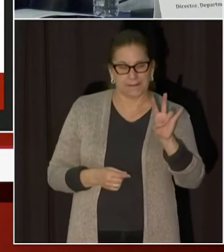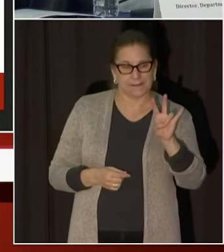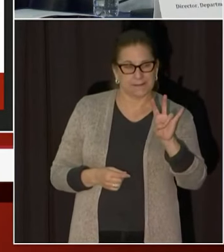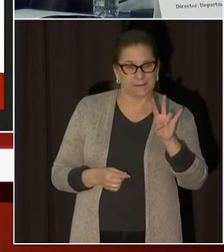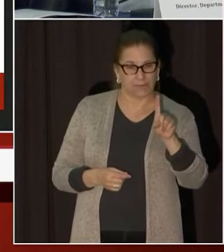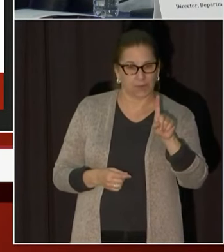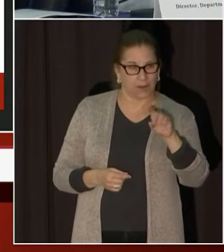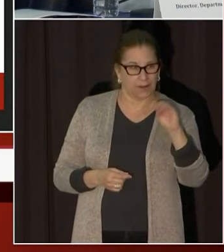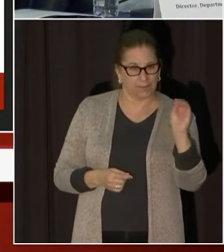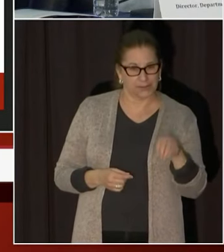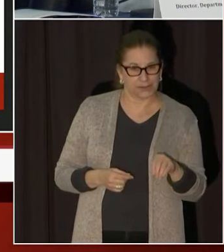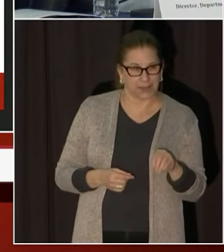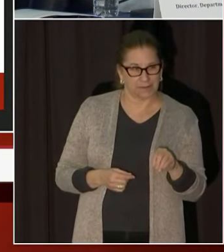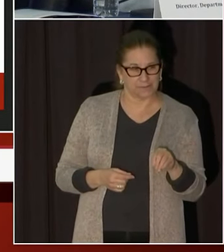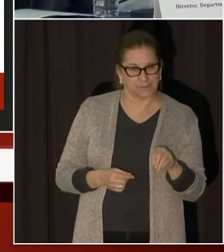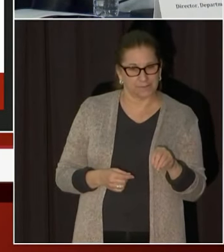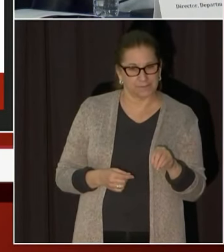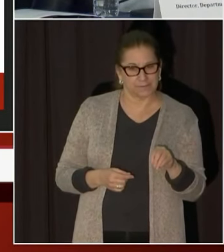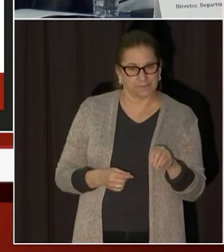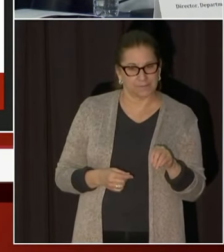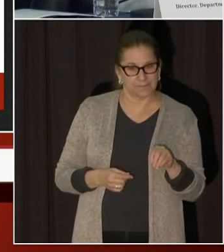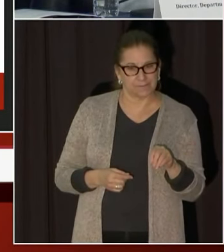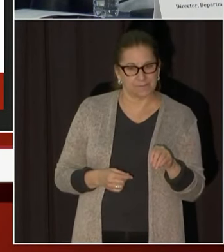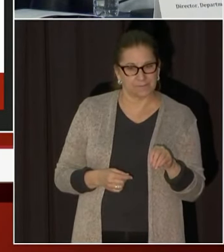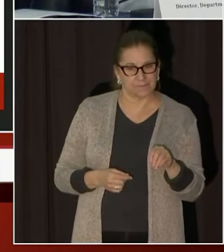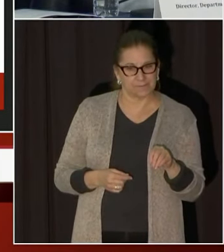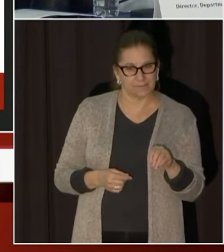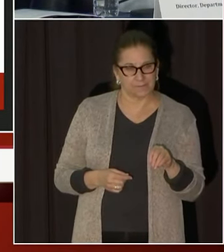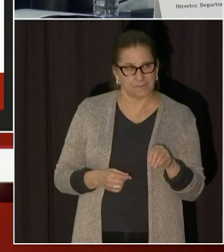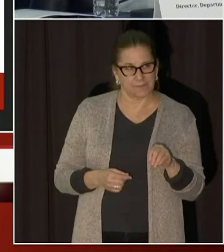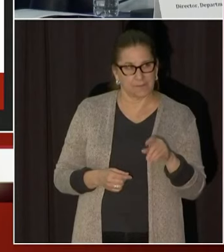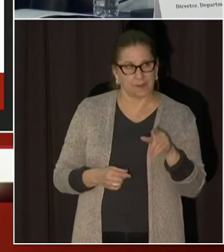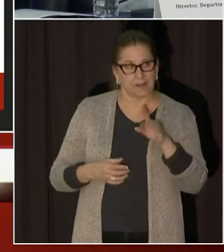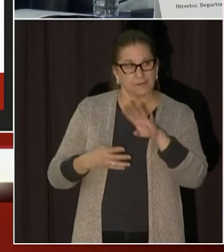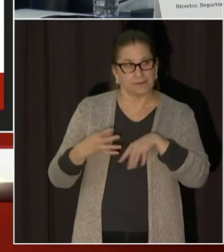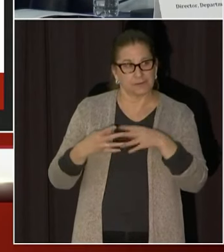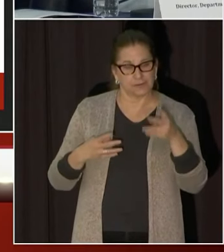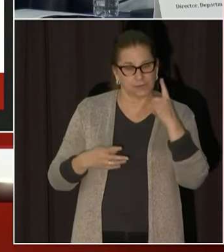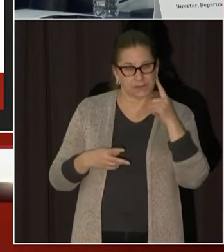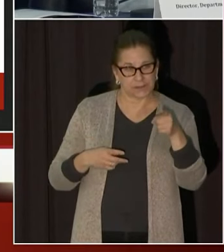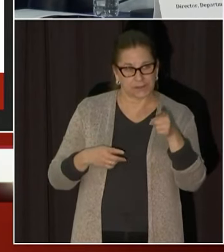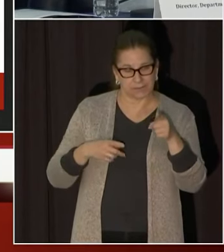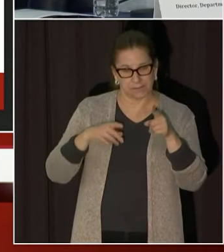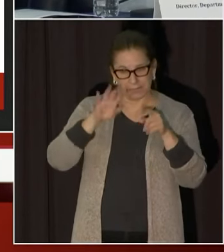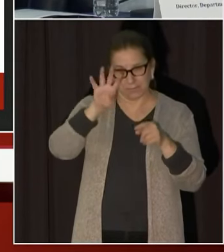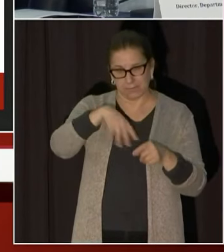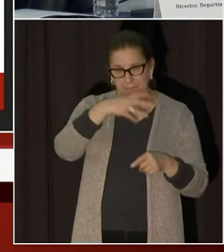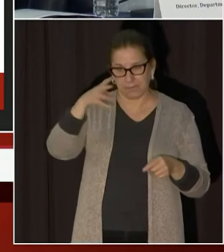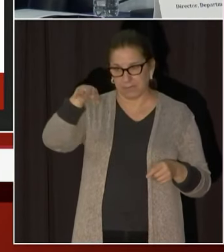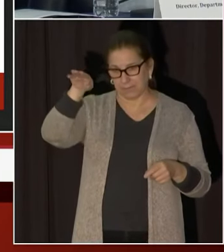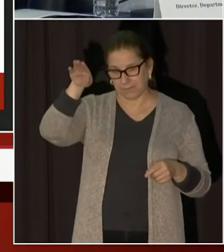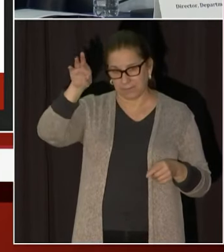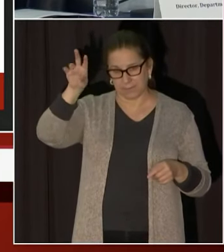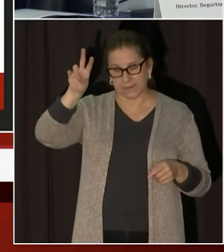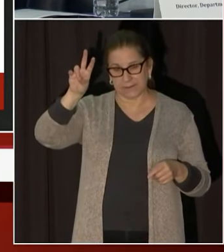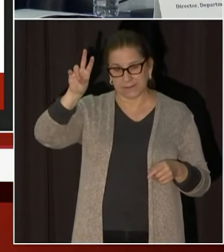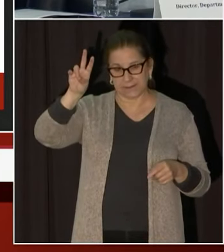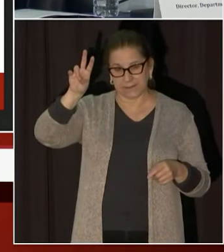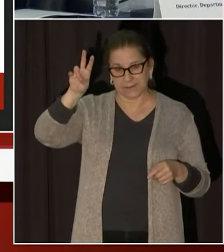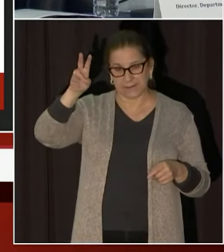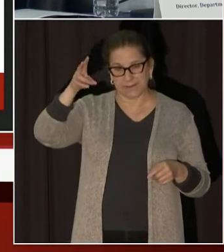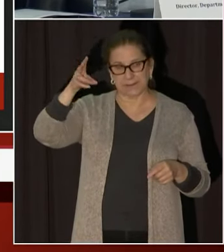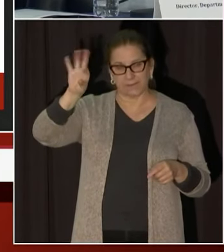the chart at the top right, where the racial and ethnic breakdown occurs, and 79% of